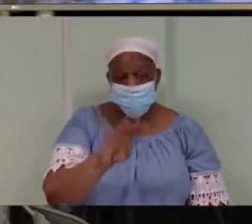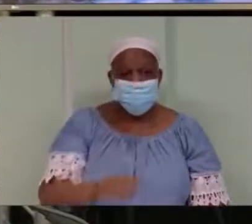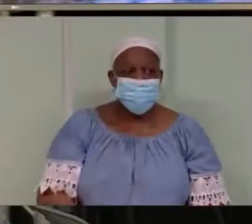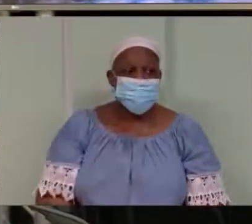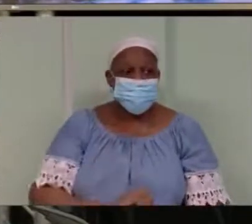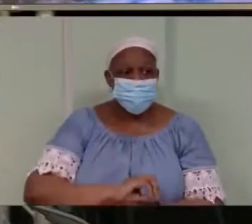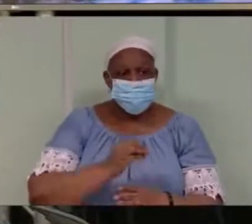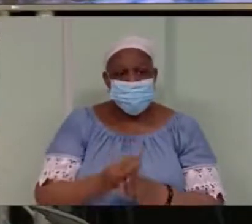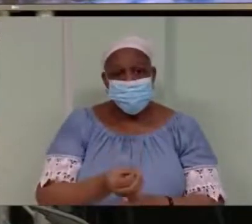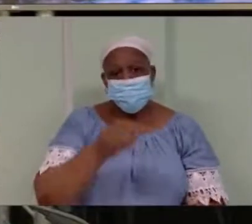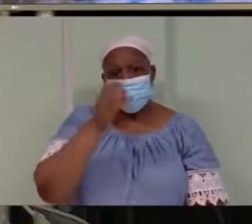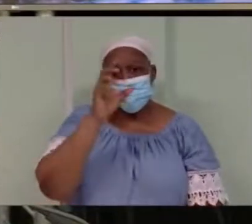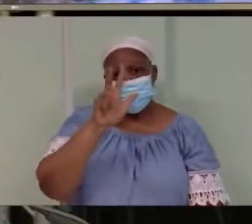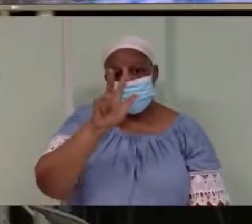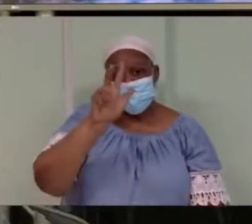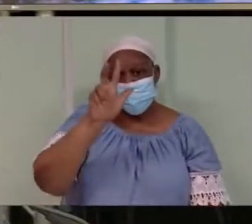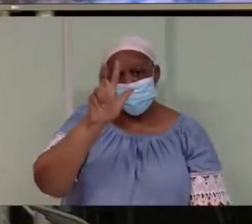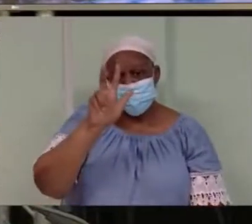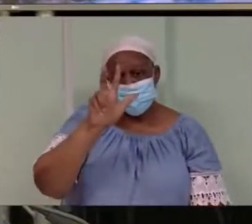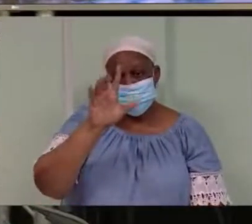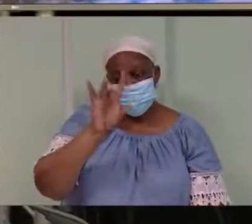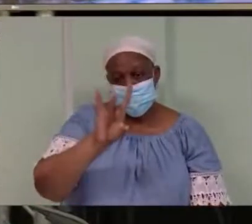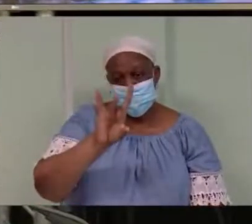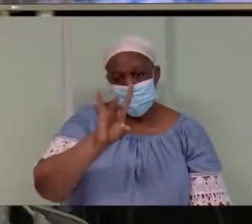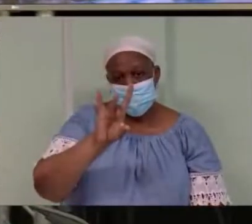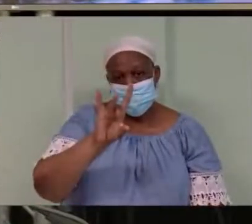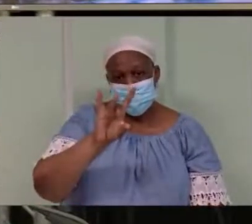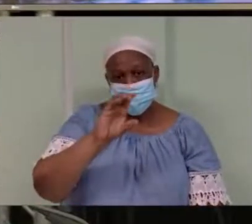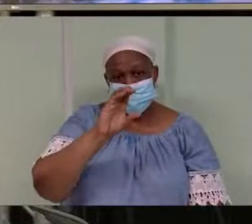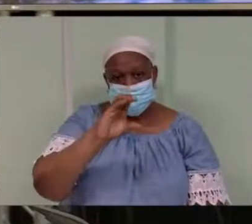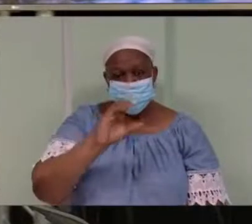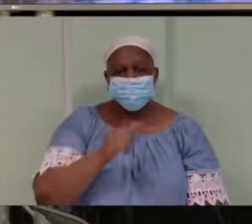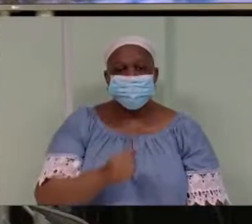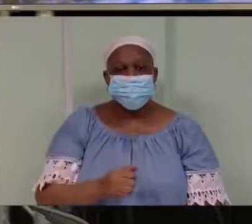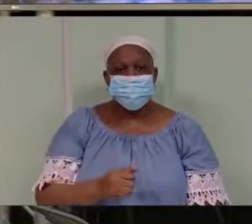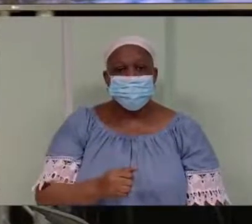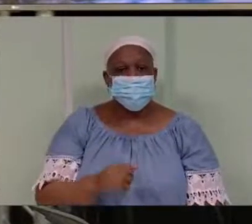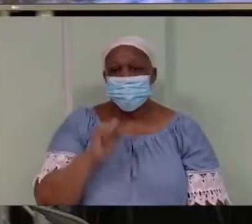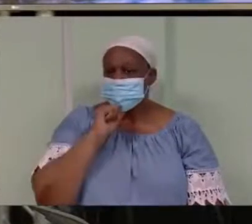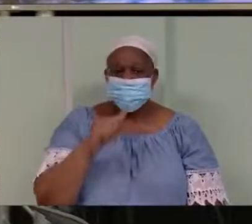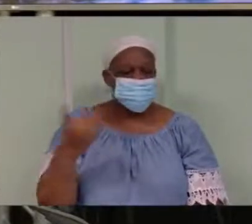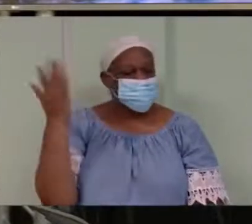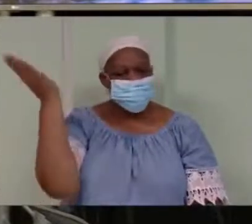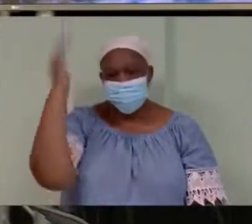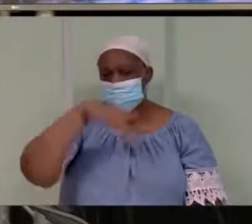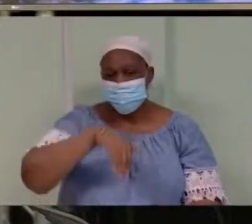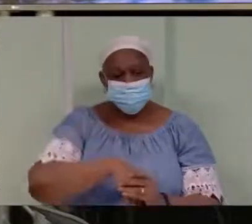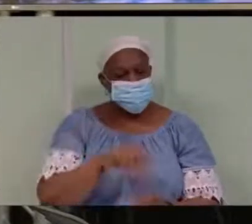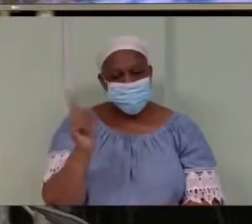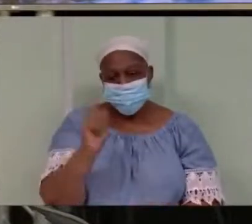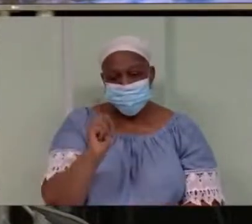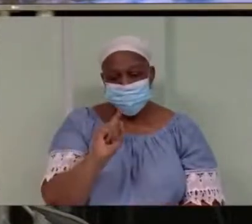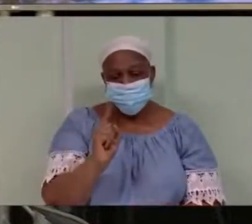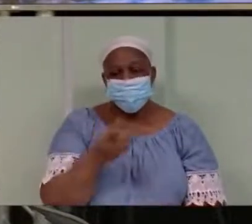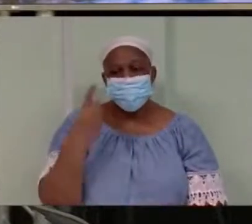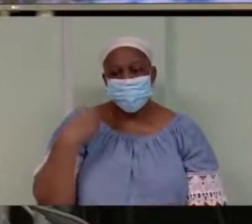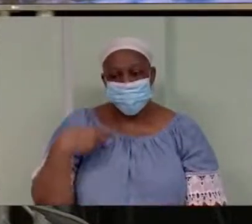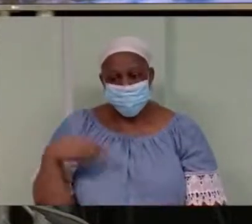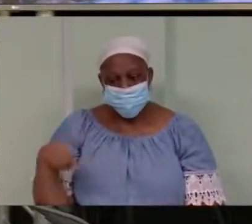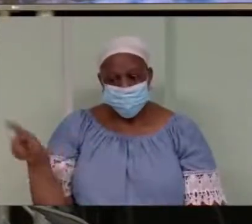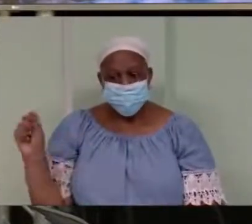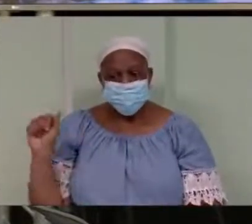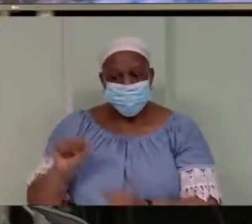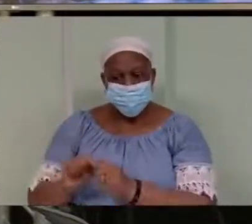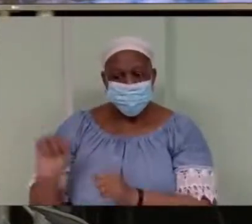38 degrees celsius will not be allowed to enter the building a second temperature reading will be